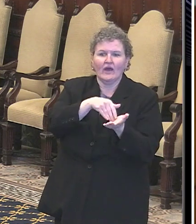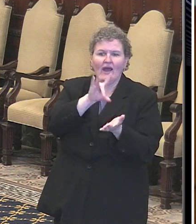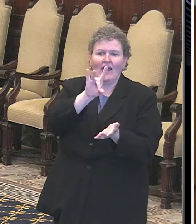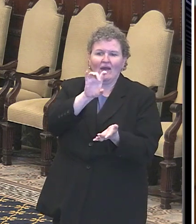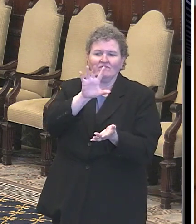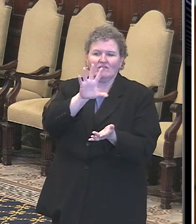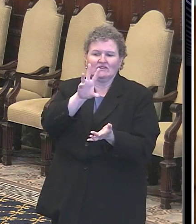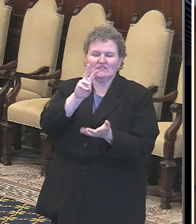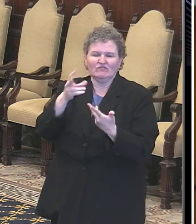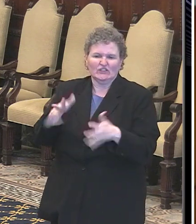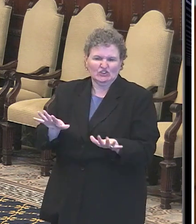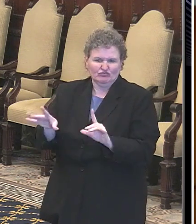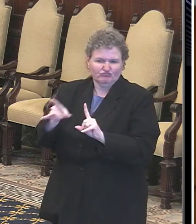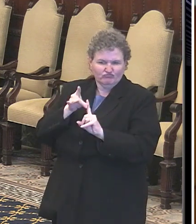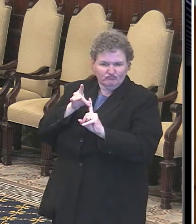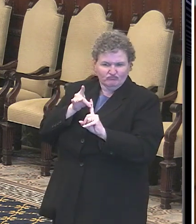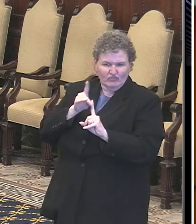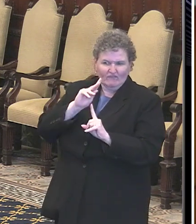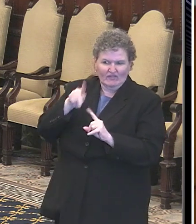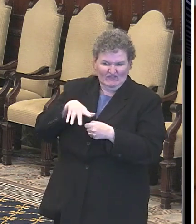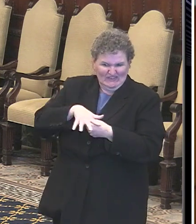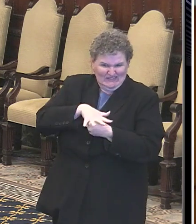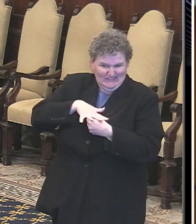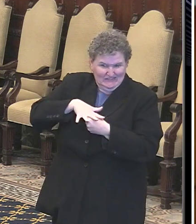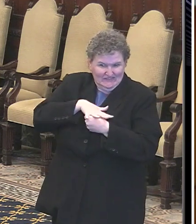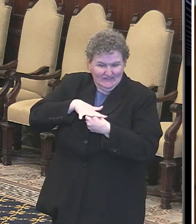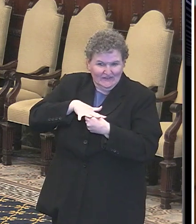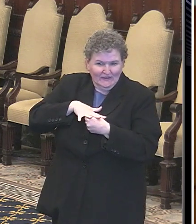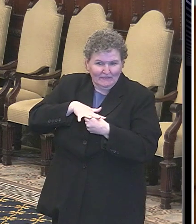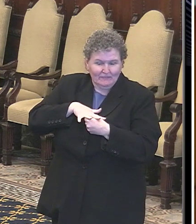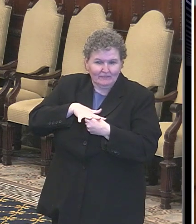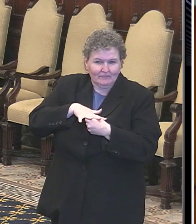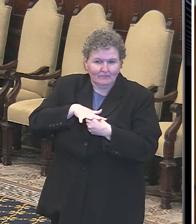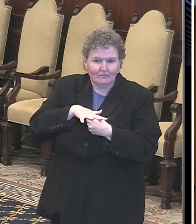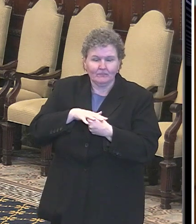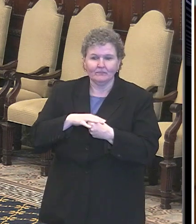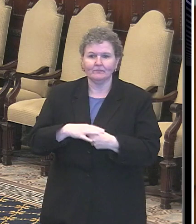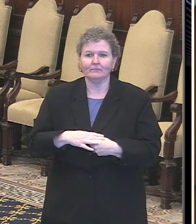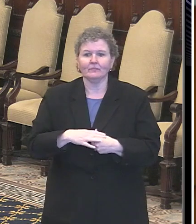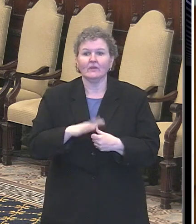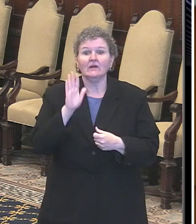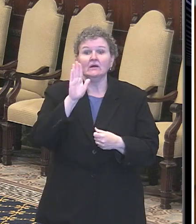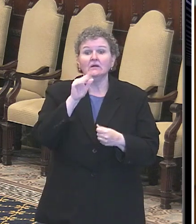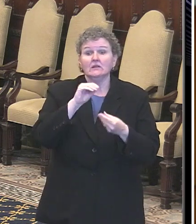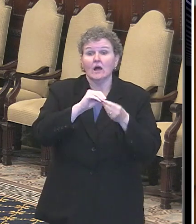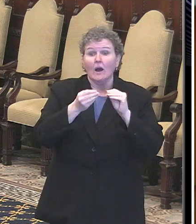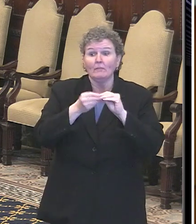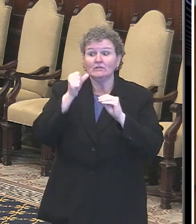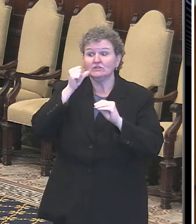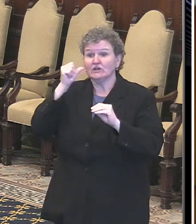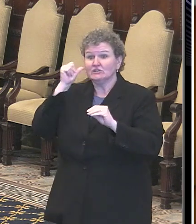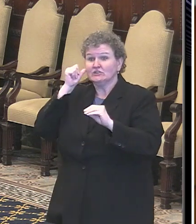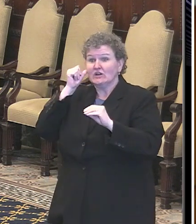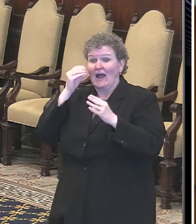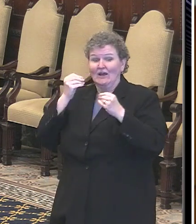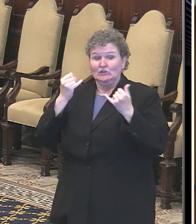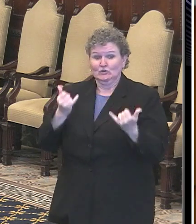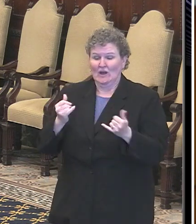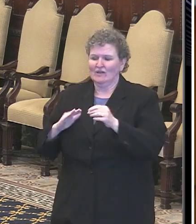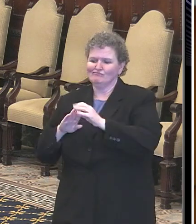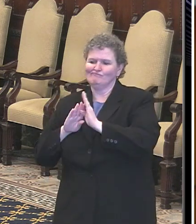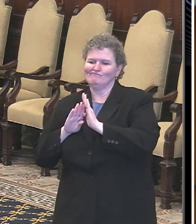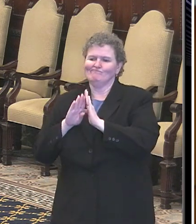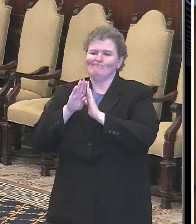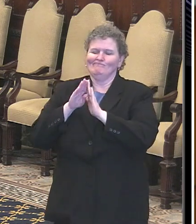in the entire Philadelphia metropolitan region. Those are an increase from the numbers we had yesterday, about where we were a couple of days ago. We've had a couple of days